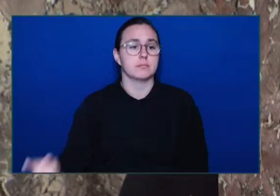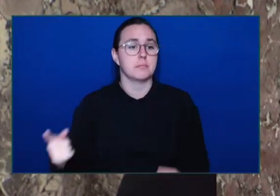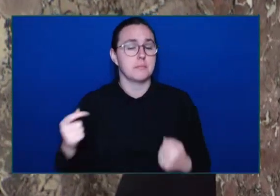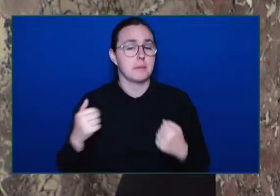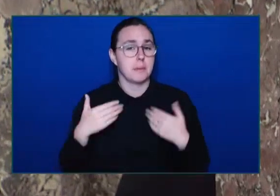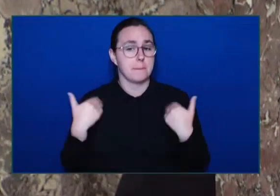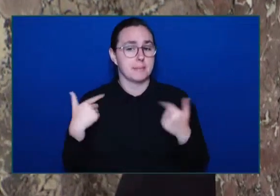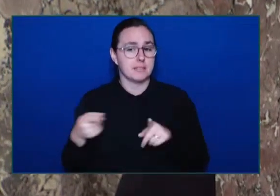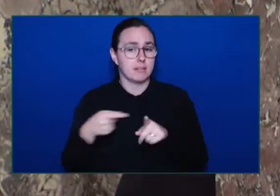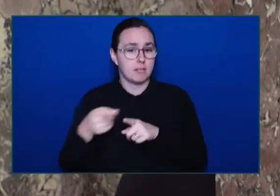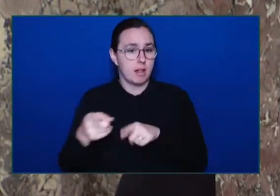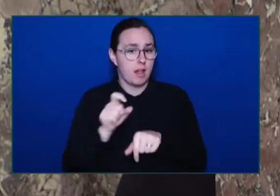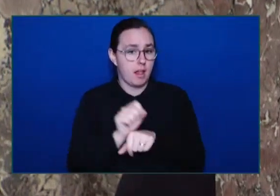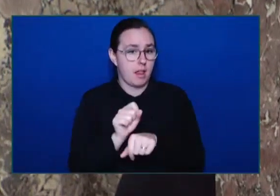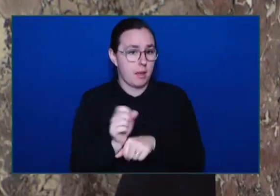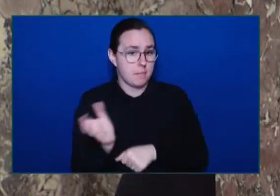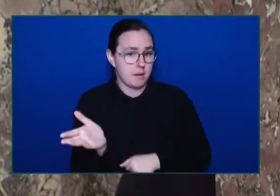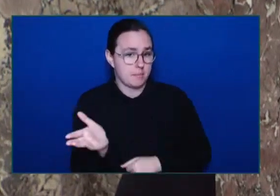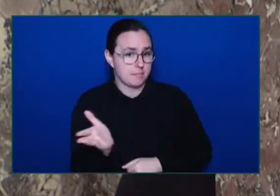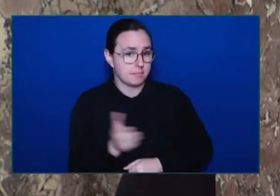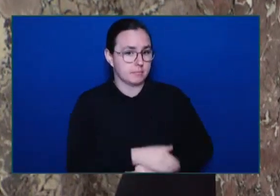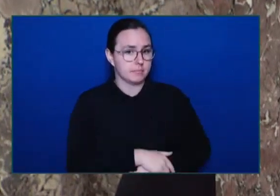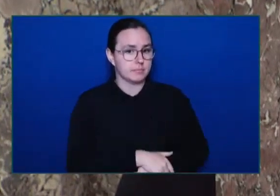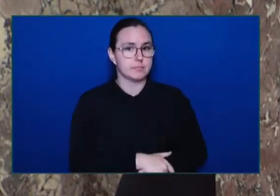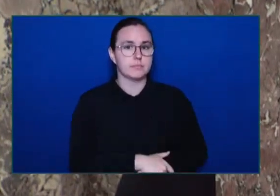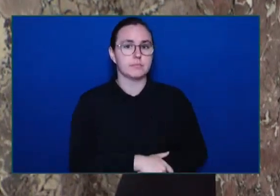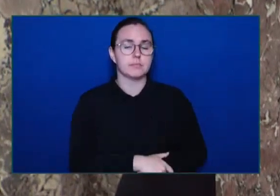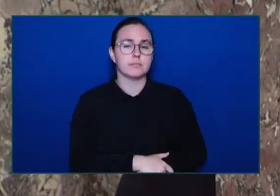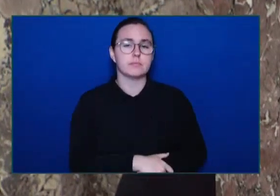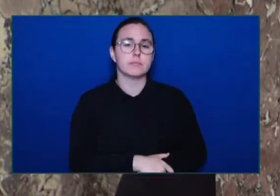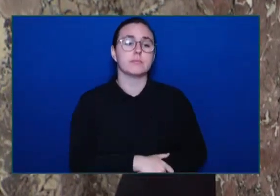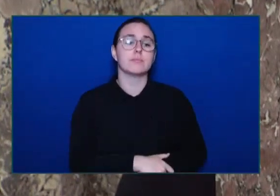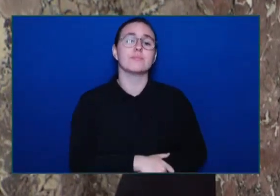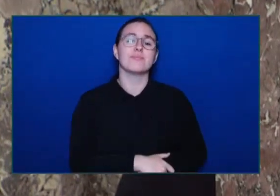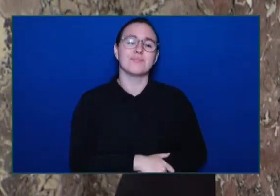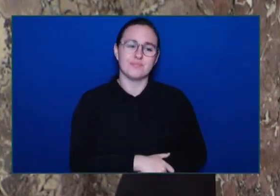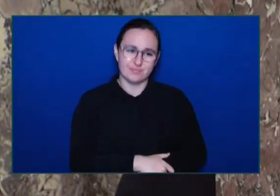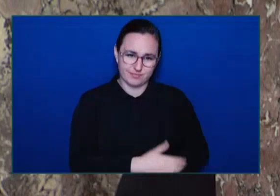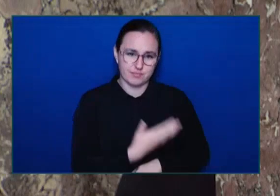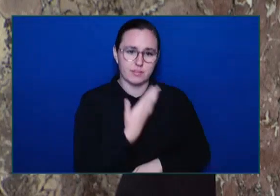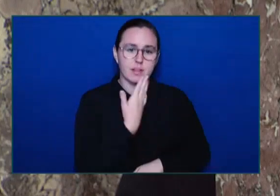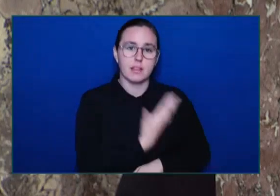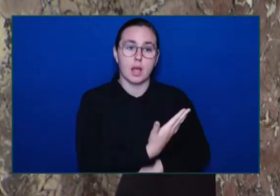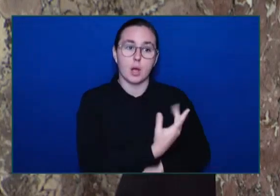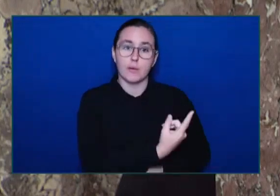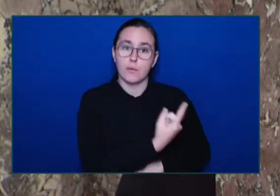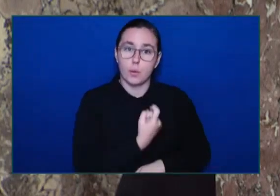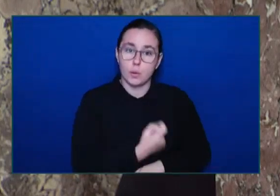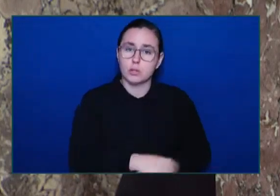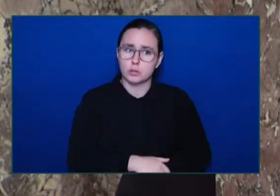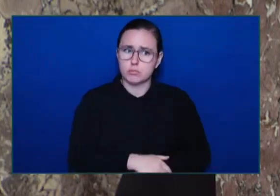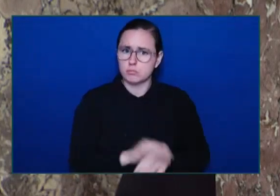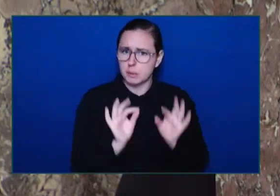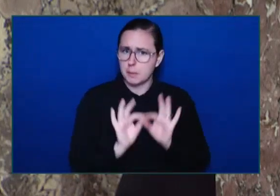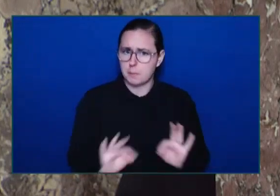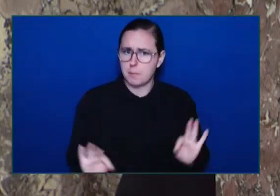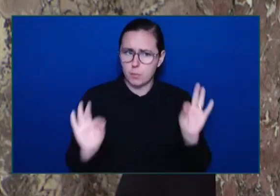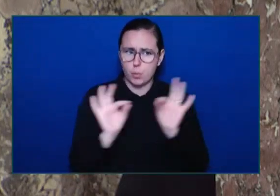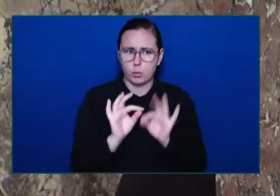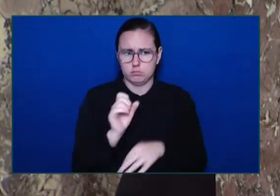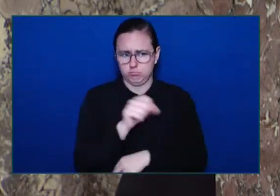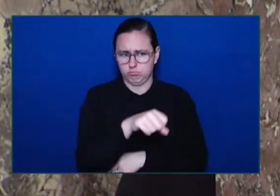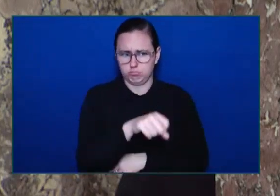I want to thank the member for her question. It is important because everyone on this side of the